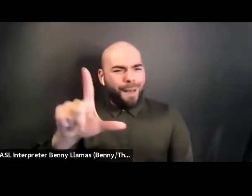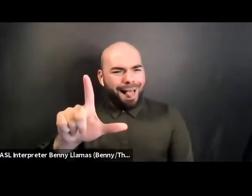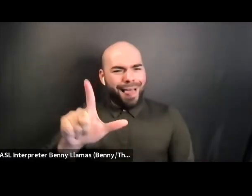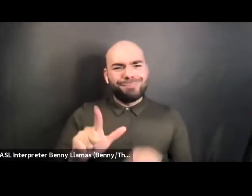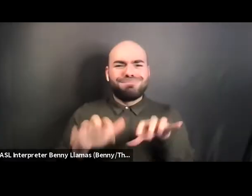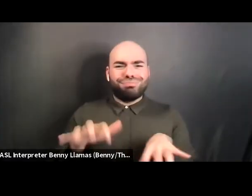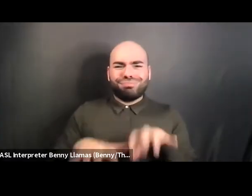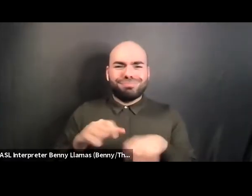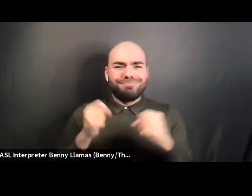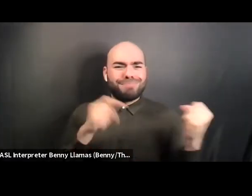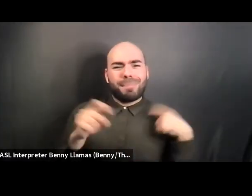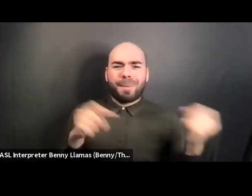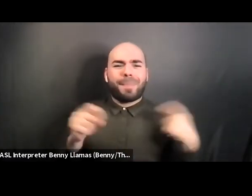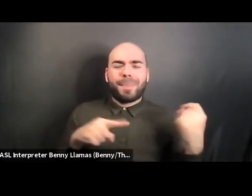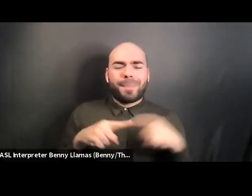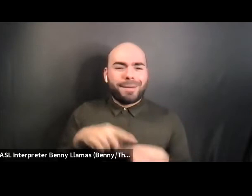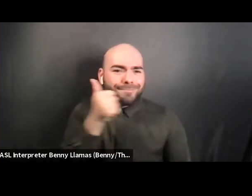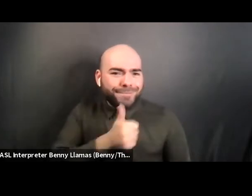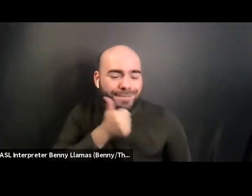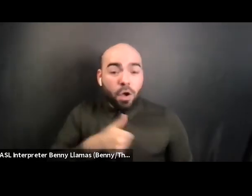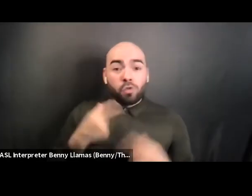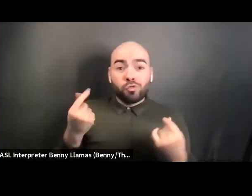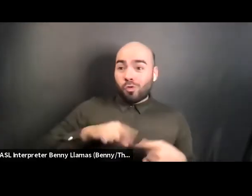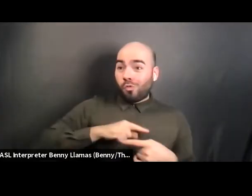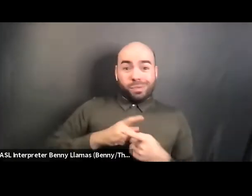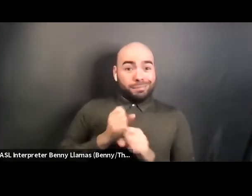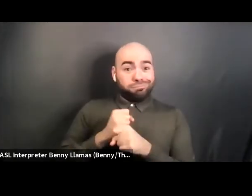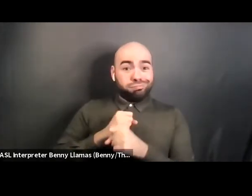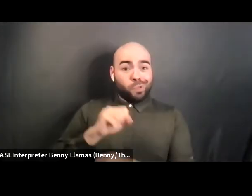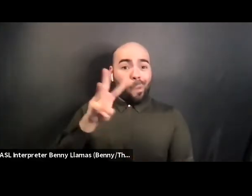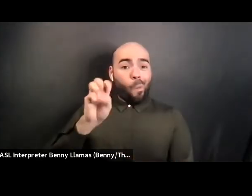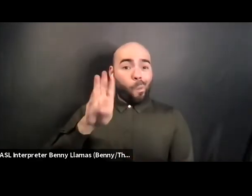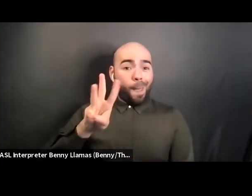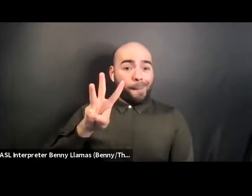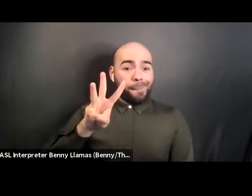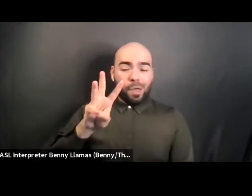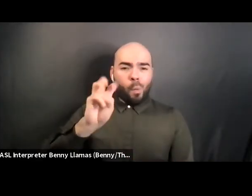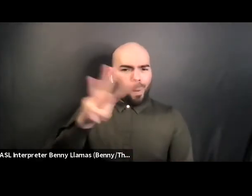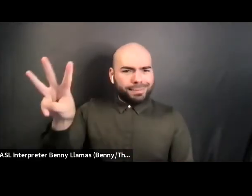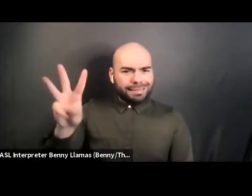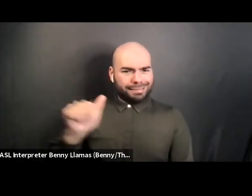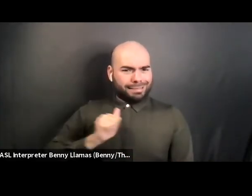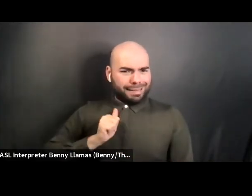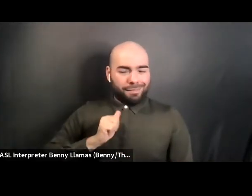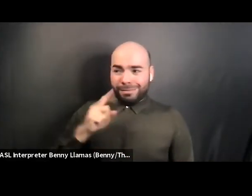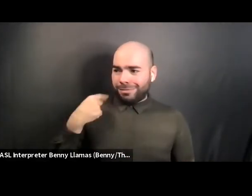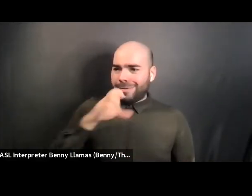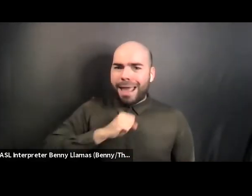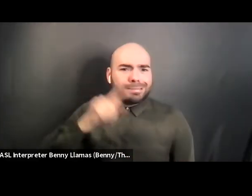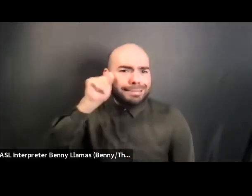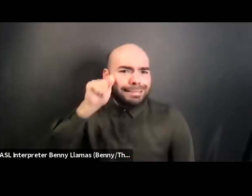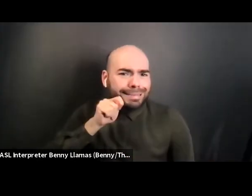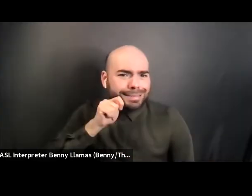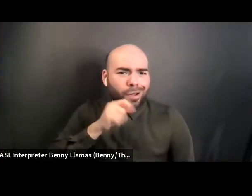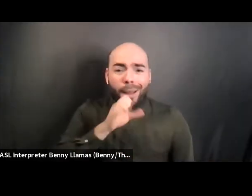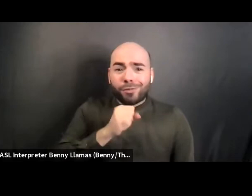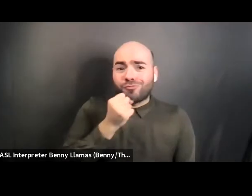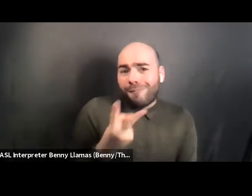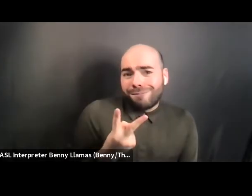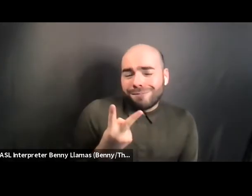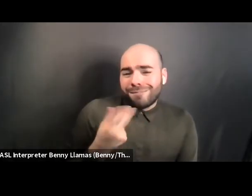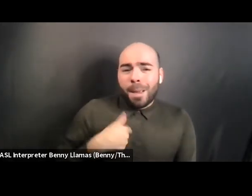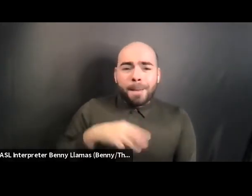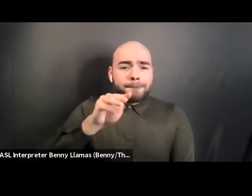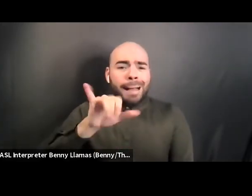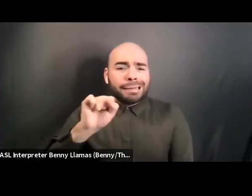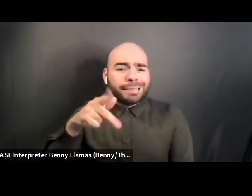or we've literally been making our own websites since we were preteens. So it's been amazing to watch all of you incorporate those skills into our day-to-day